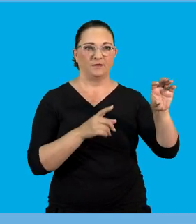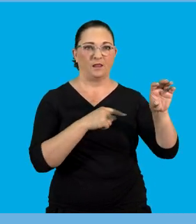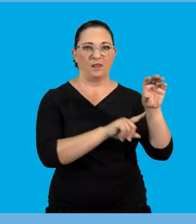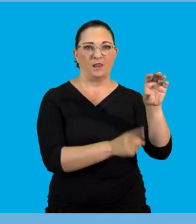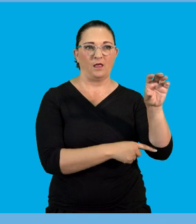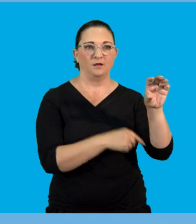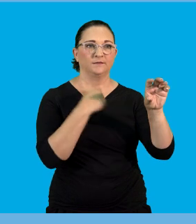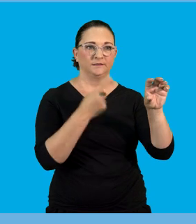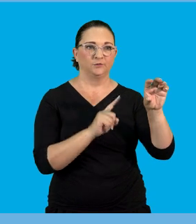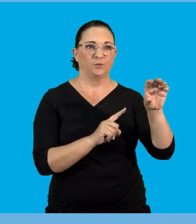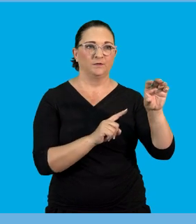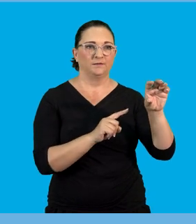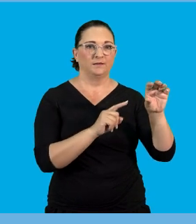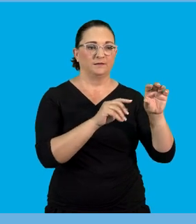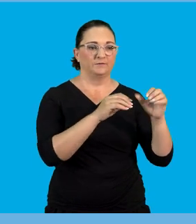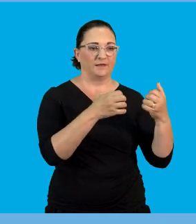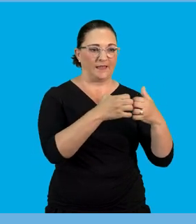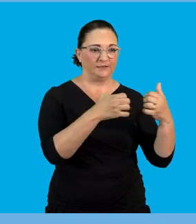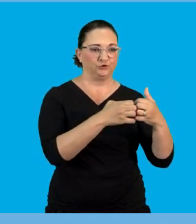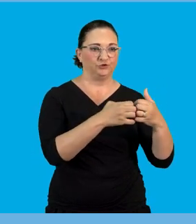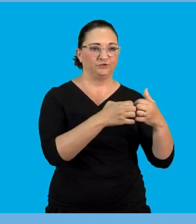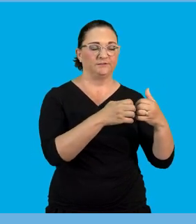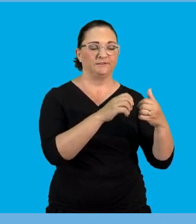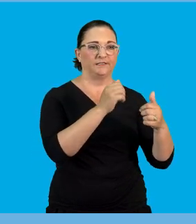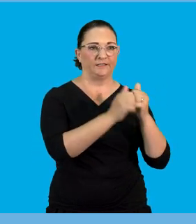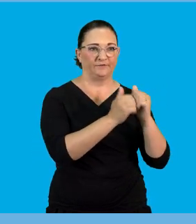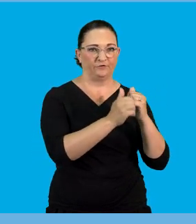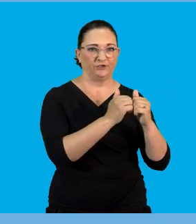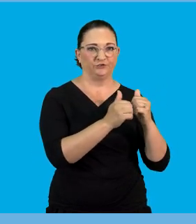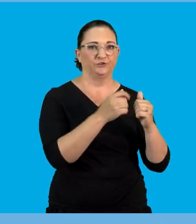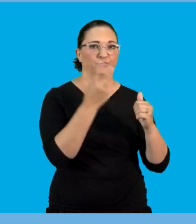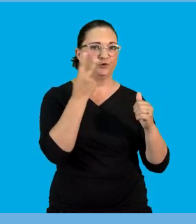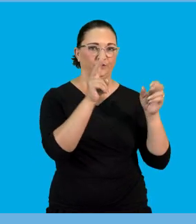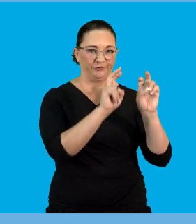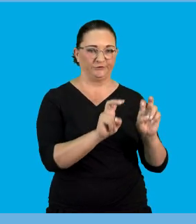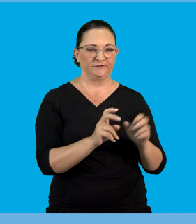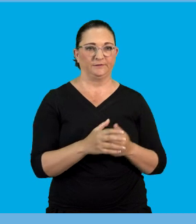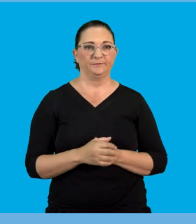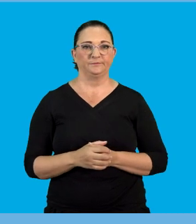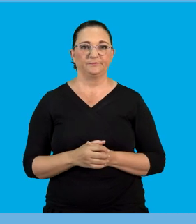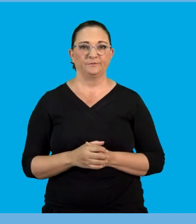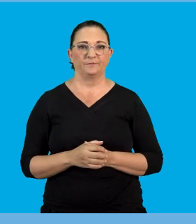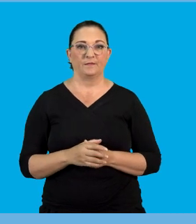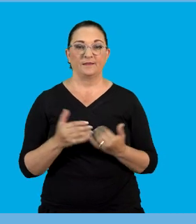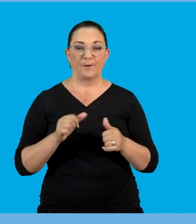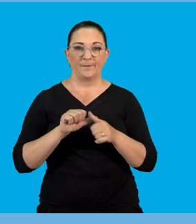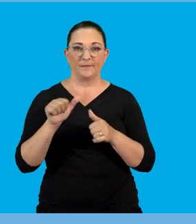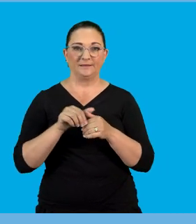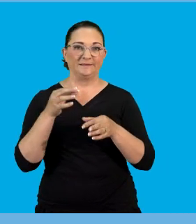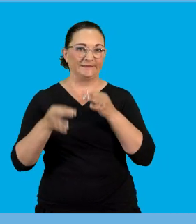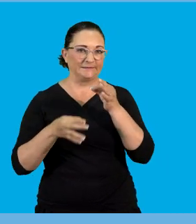lastly, we looked at the static electricity and friction. To better